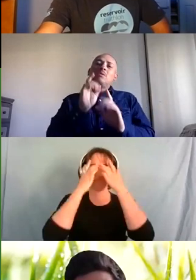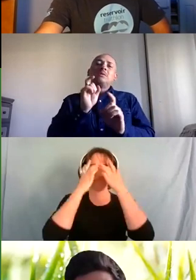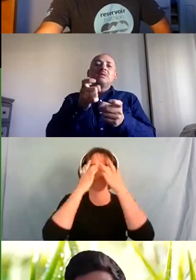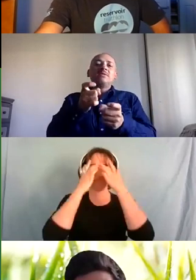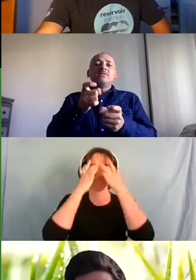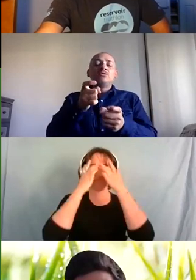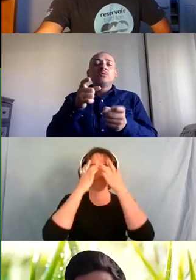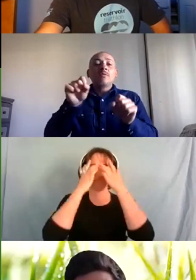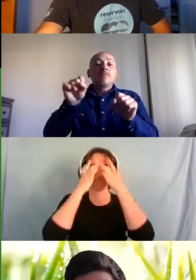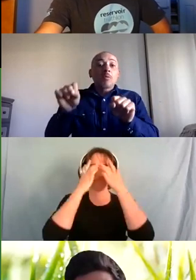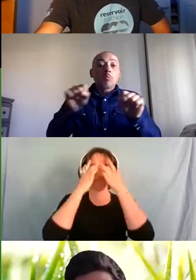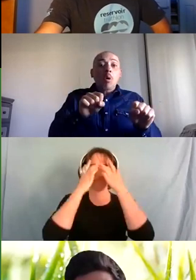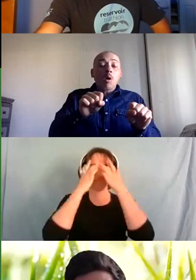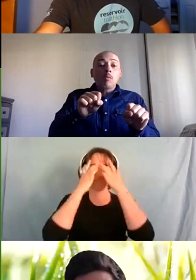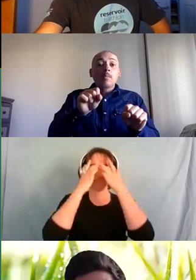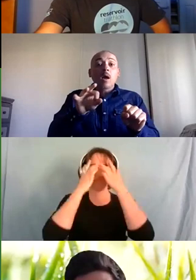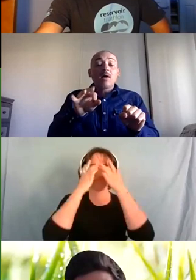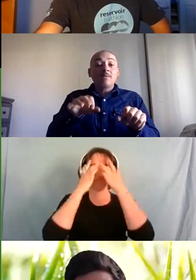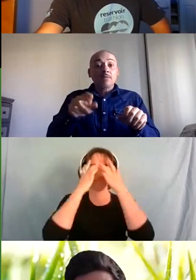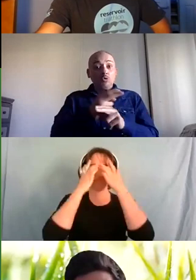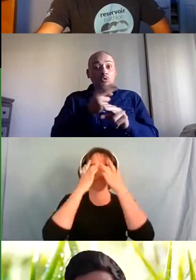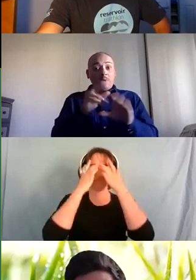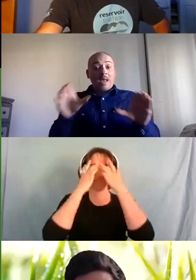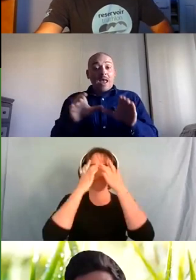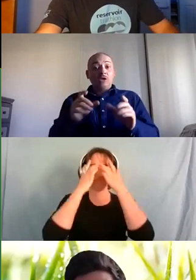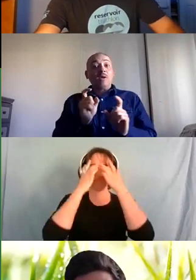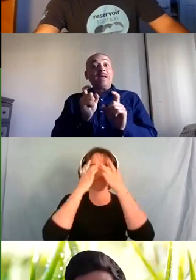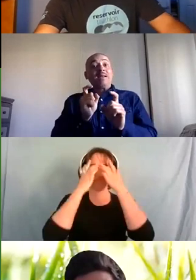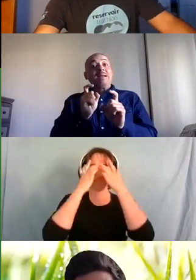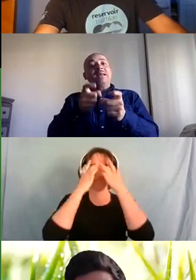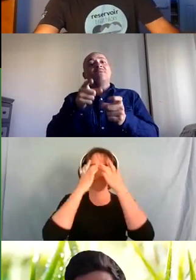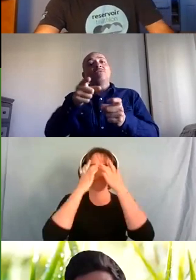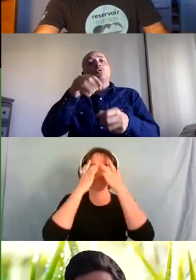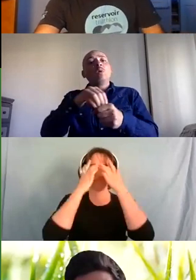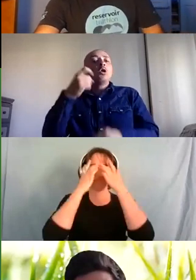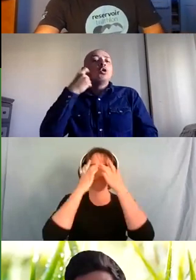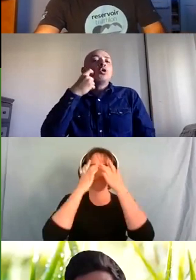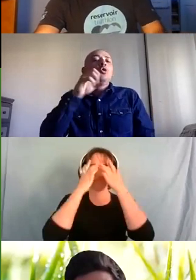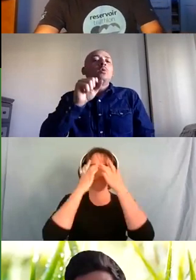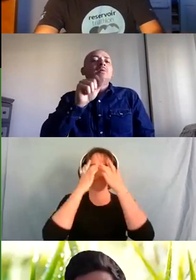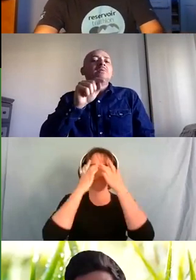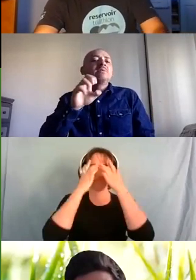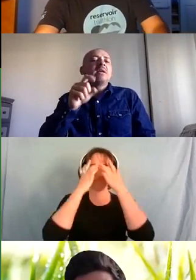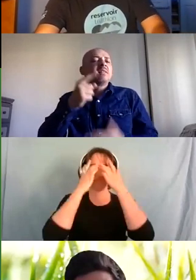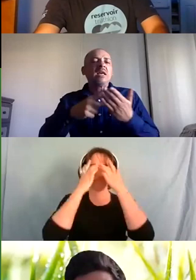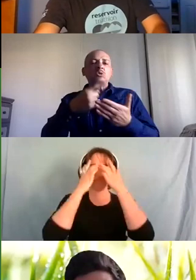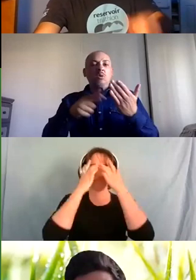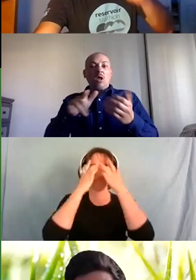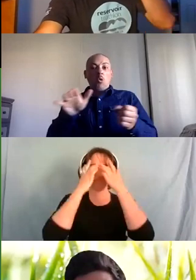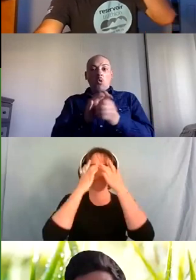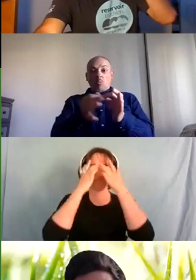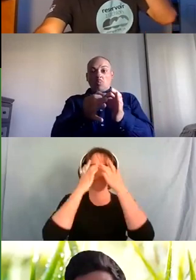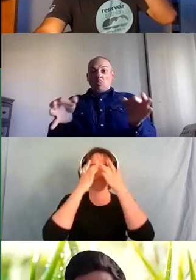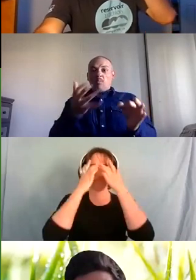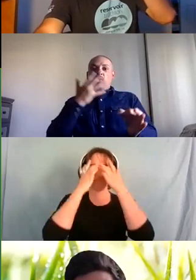the probability of taking an action given you being in a current state. So that's what that whole representation looks